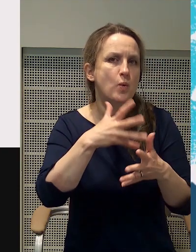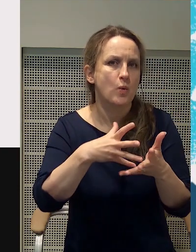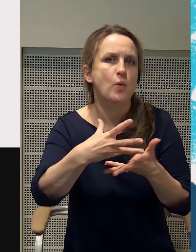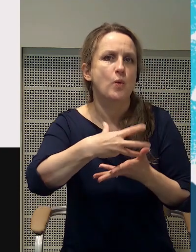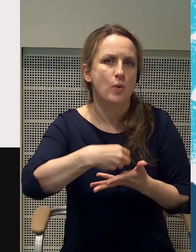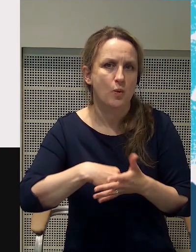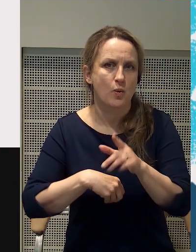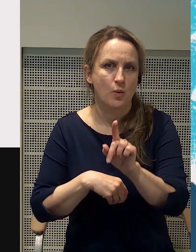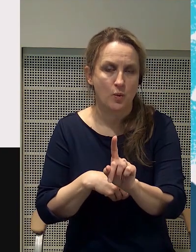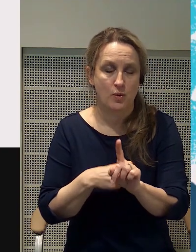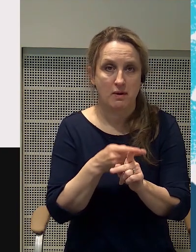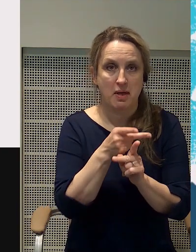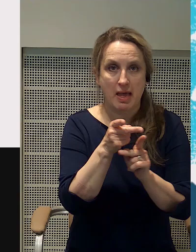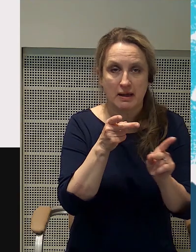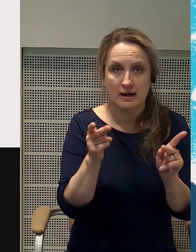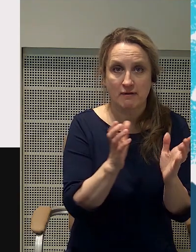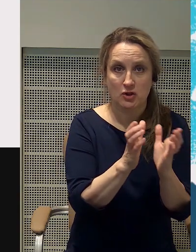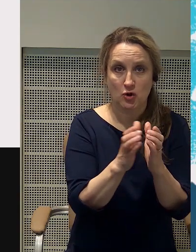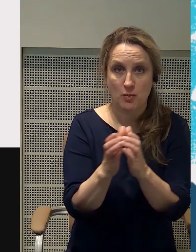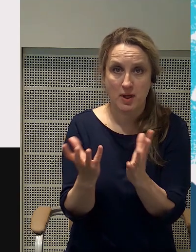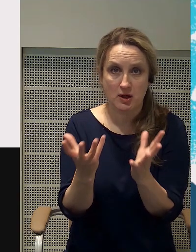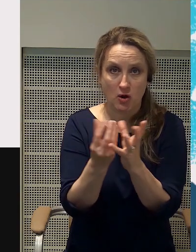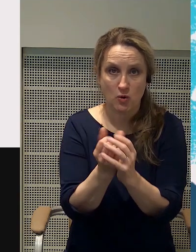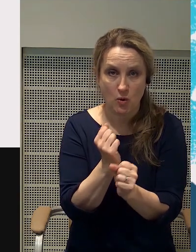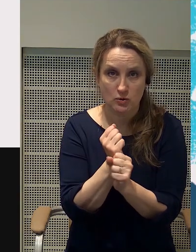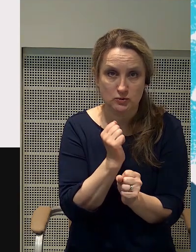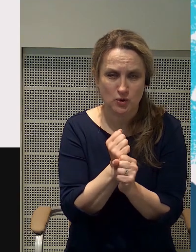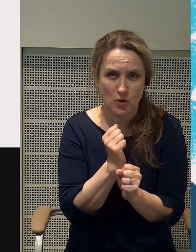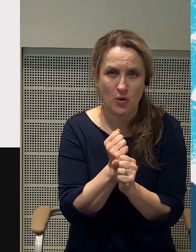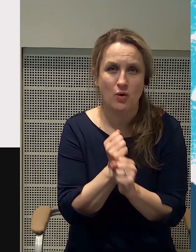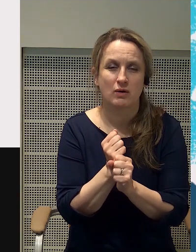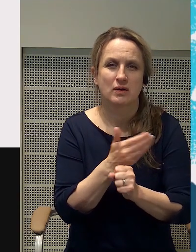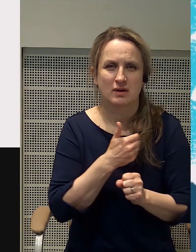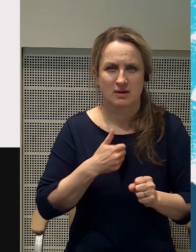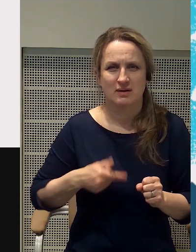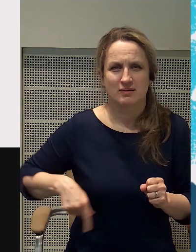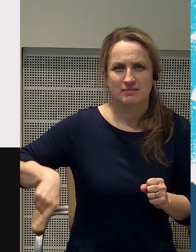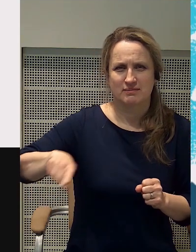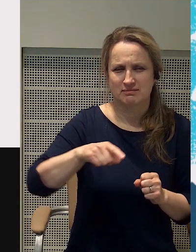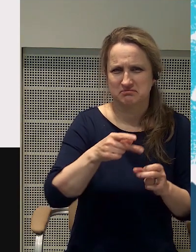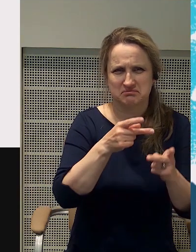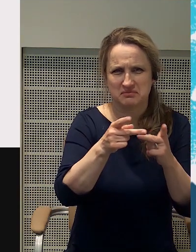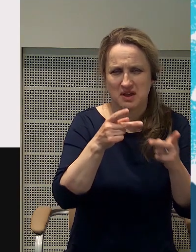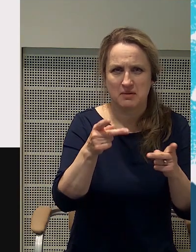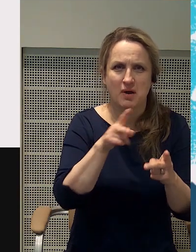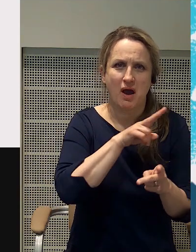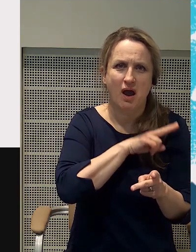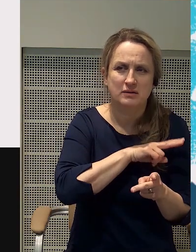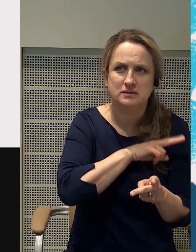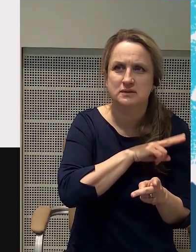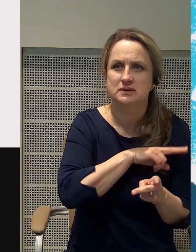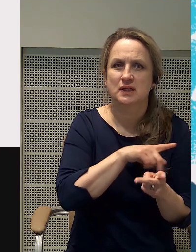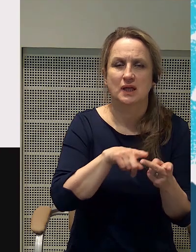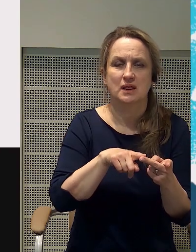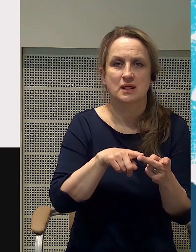doctors, pharmaceutical industry, policymakers, and so on. We have different kinds of services. We